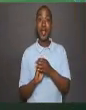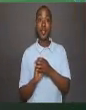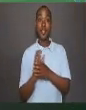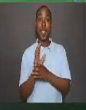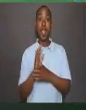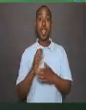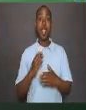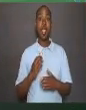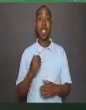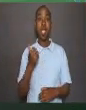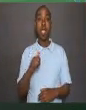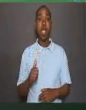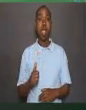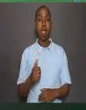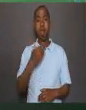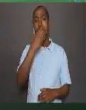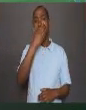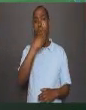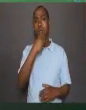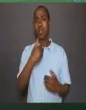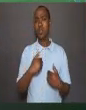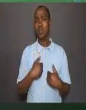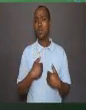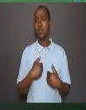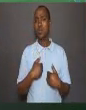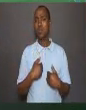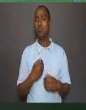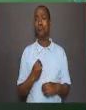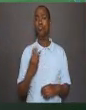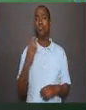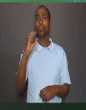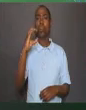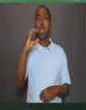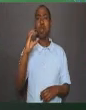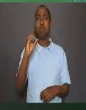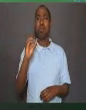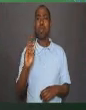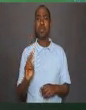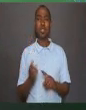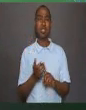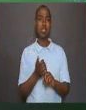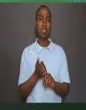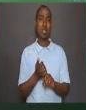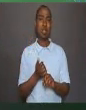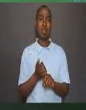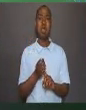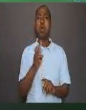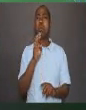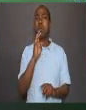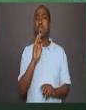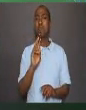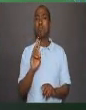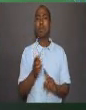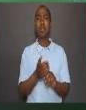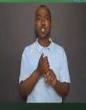Exhaled air is warmer and contains more carbon dioxide and